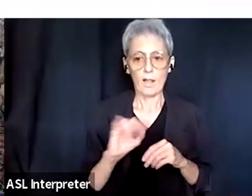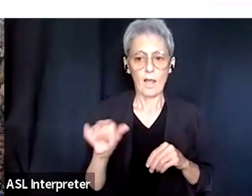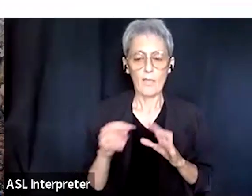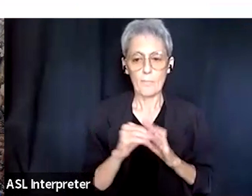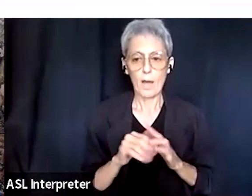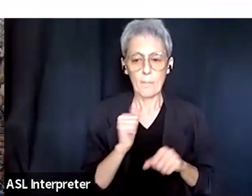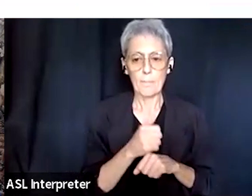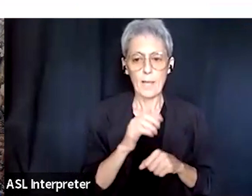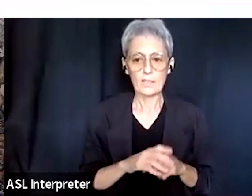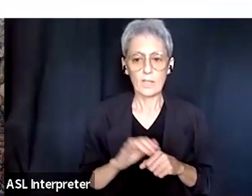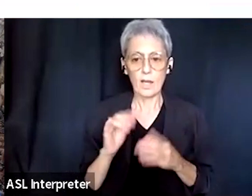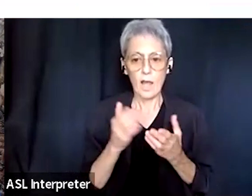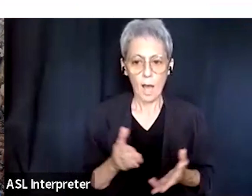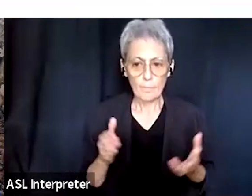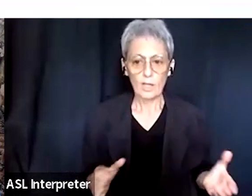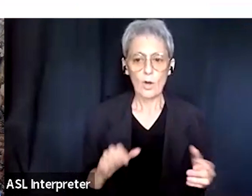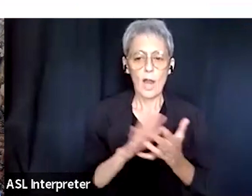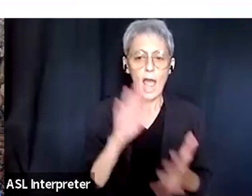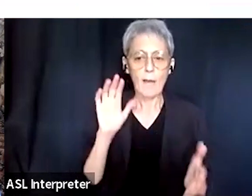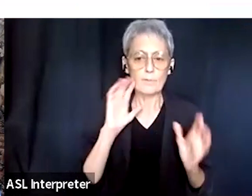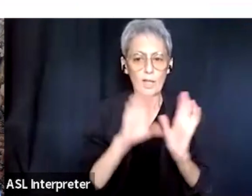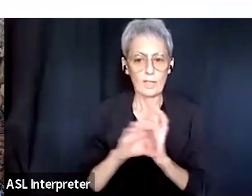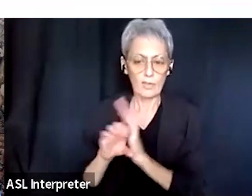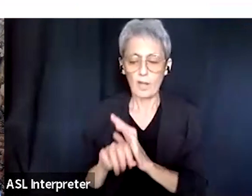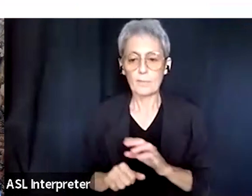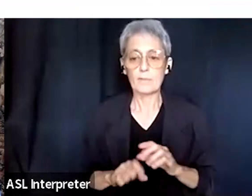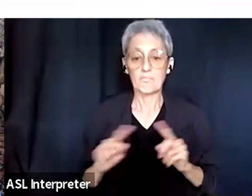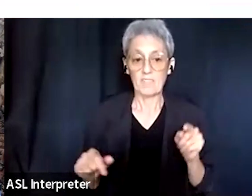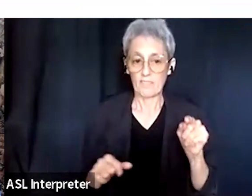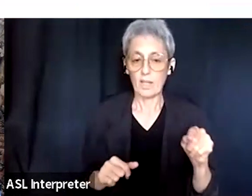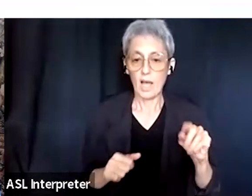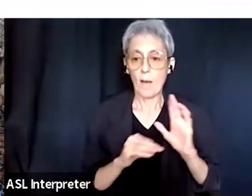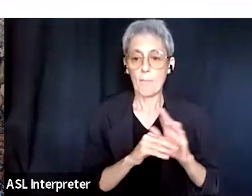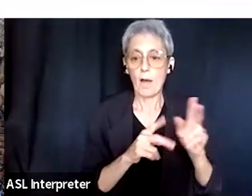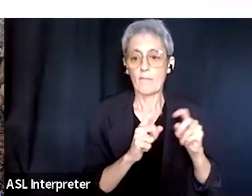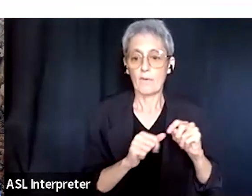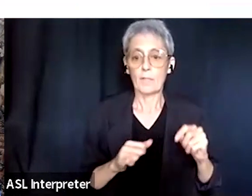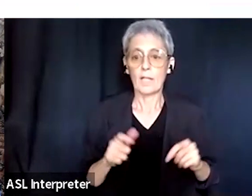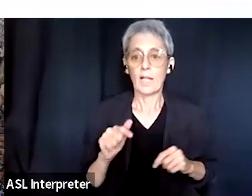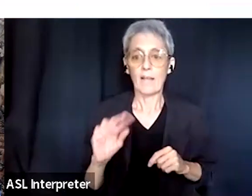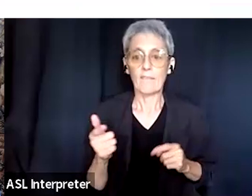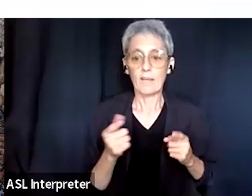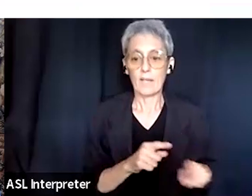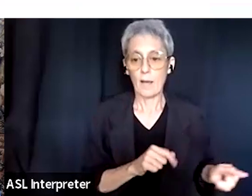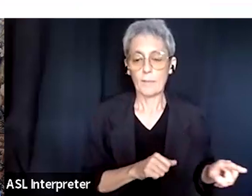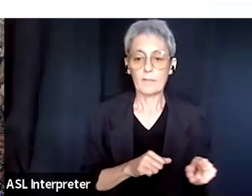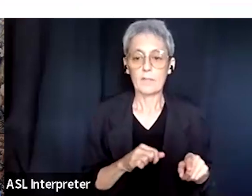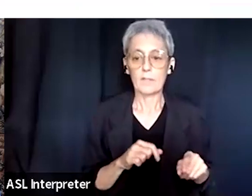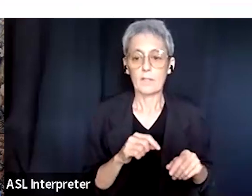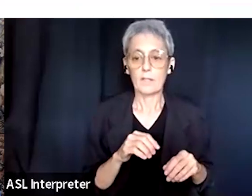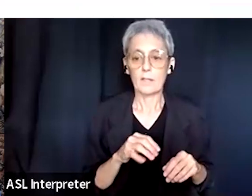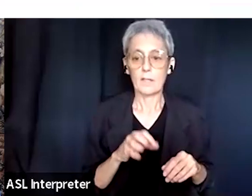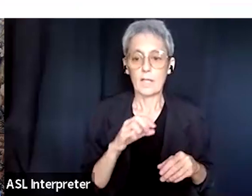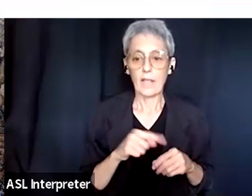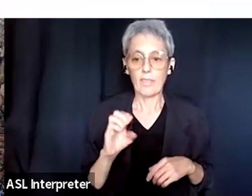or abstract diagrams, our model is based on a living phenomenon in the essence of